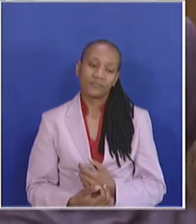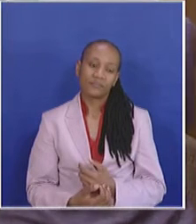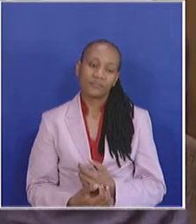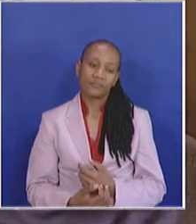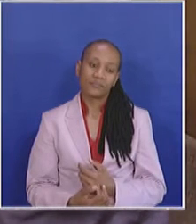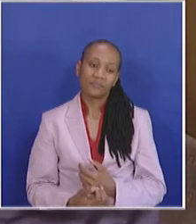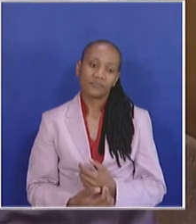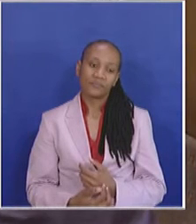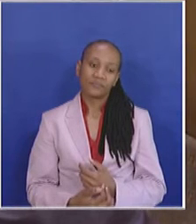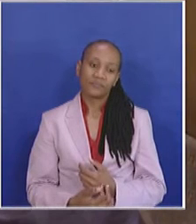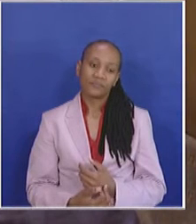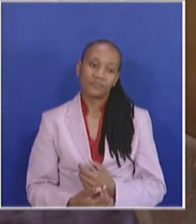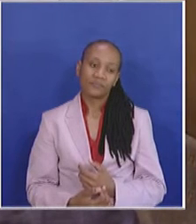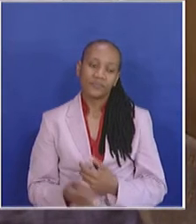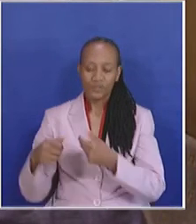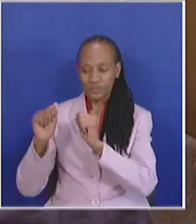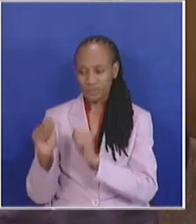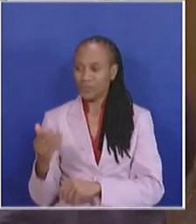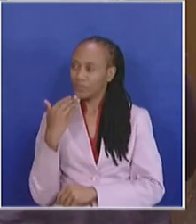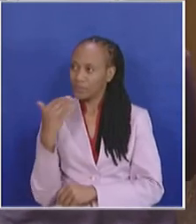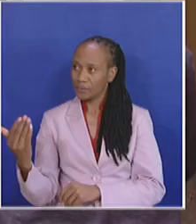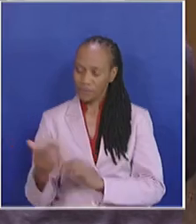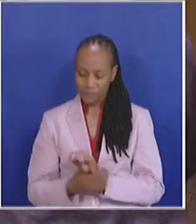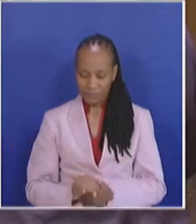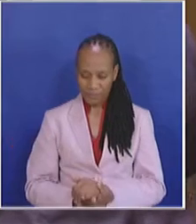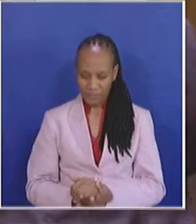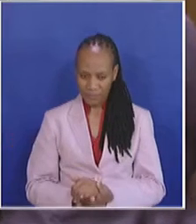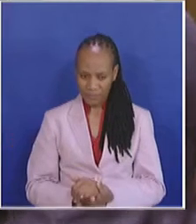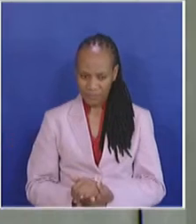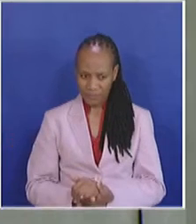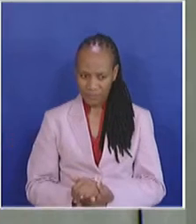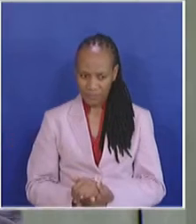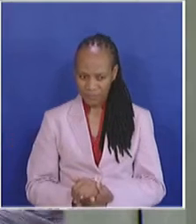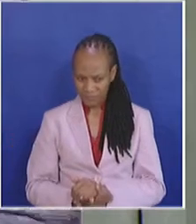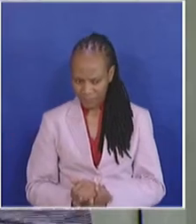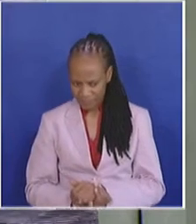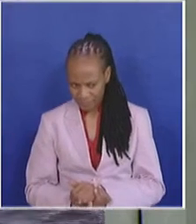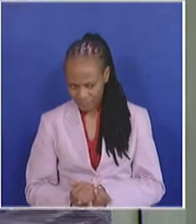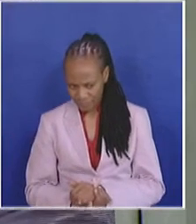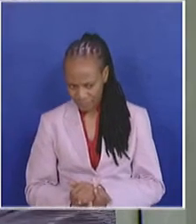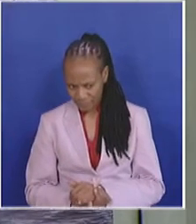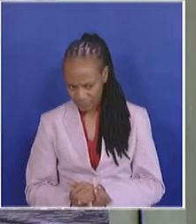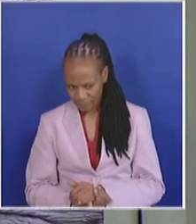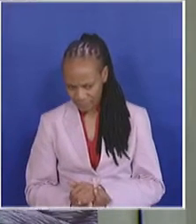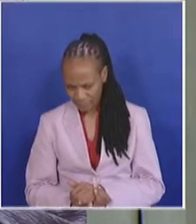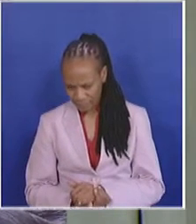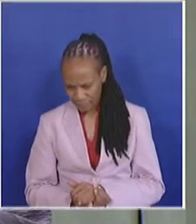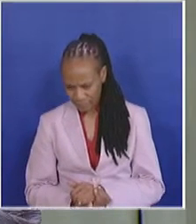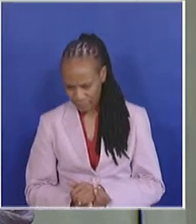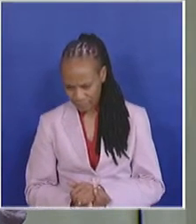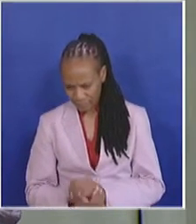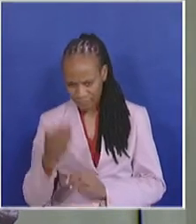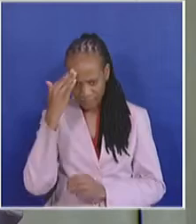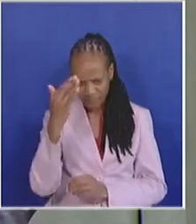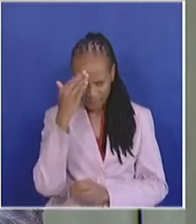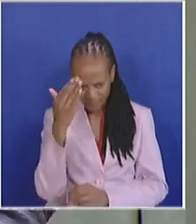Thank you, Honorable Chairperson, Deputy Minister, honorable members, I greet you all. Thank you very much